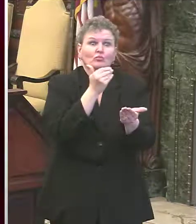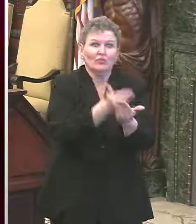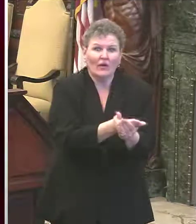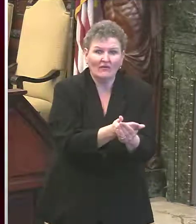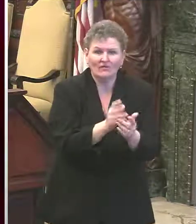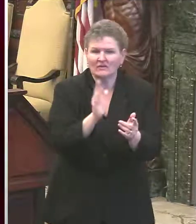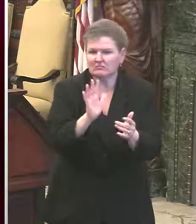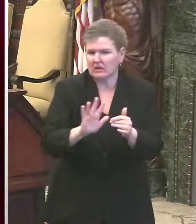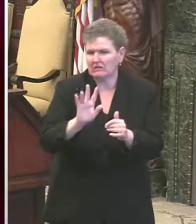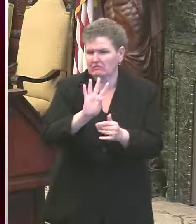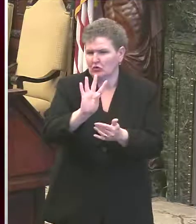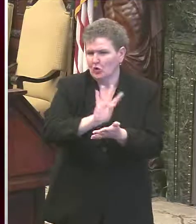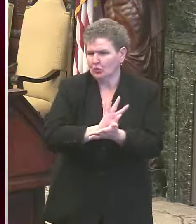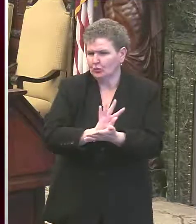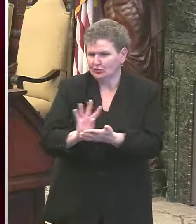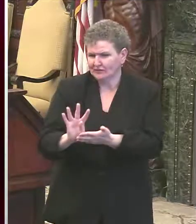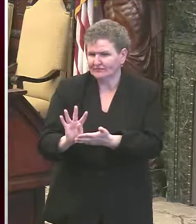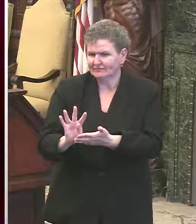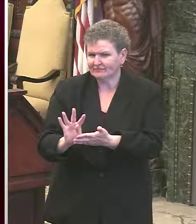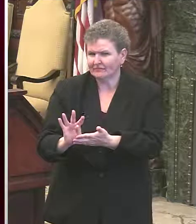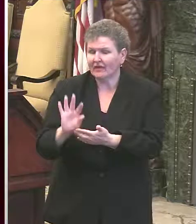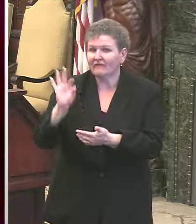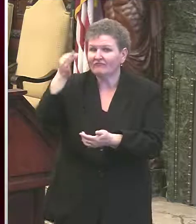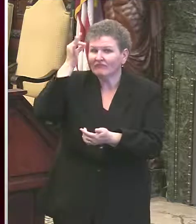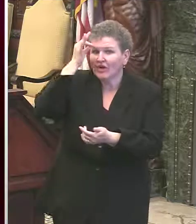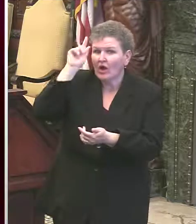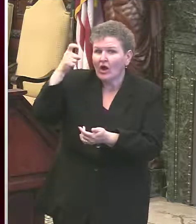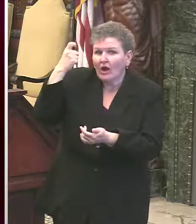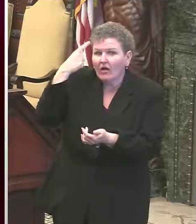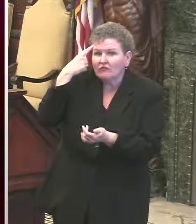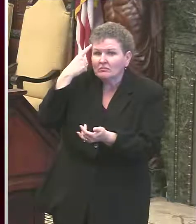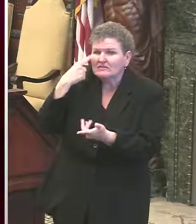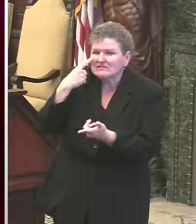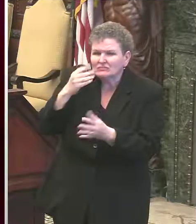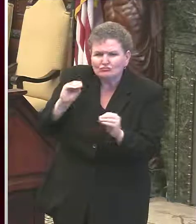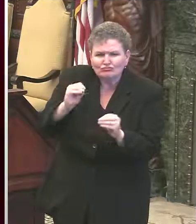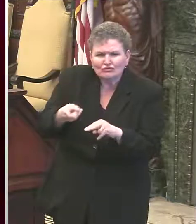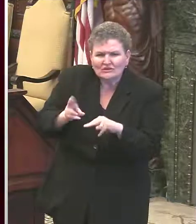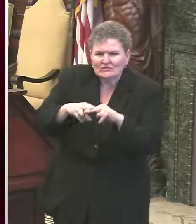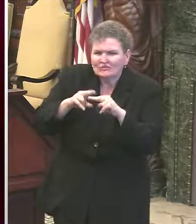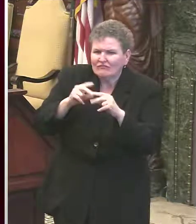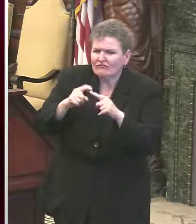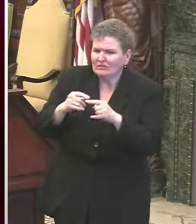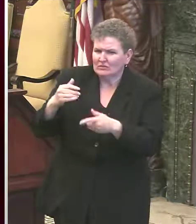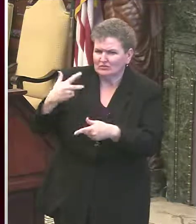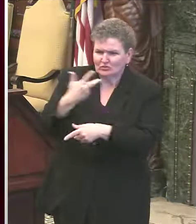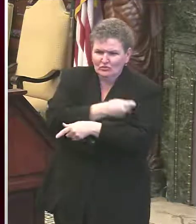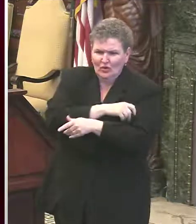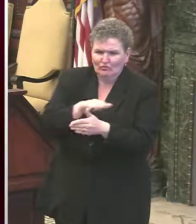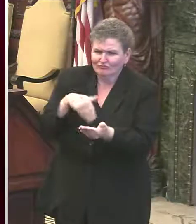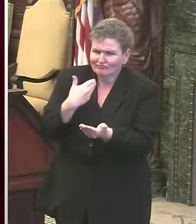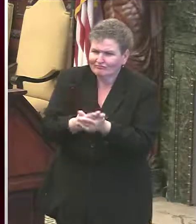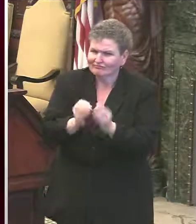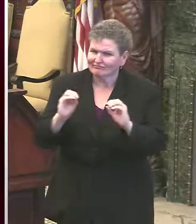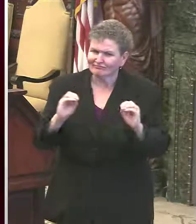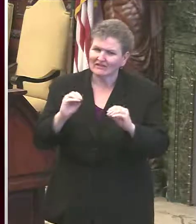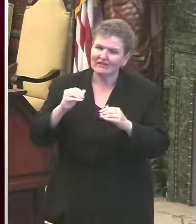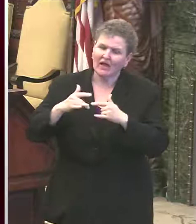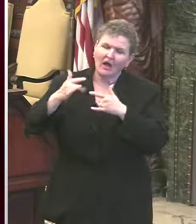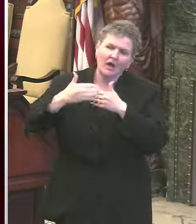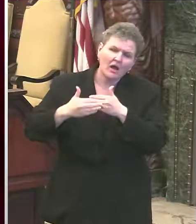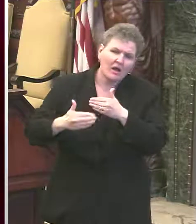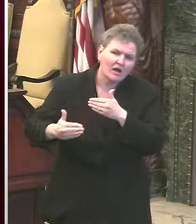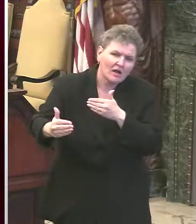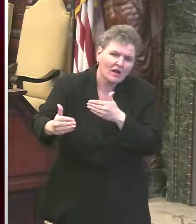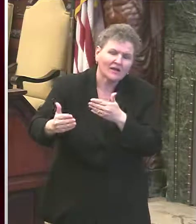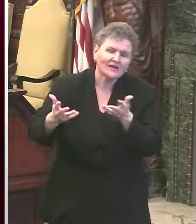arrived. Now, the federal government is saying that there'll be no increase in the number of first doses that are arriving here in the next couple of weeks. In addition